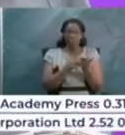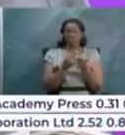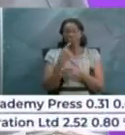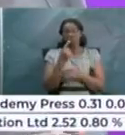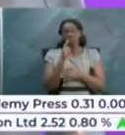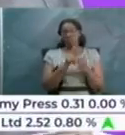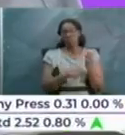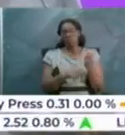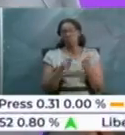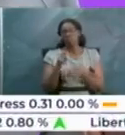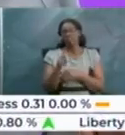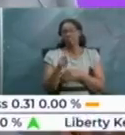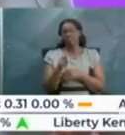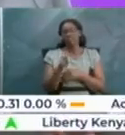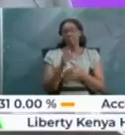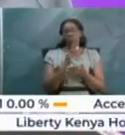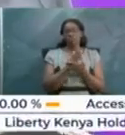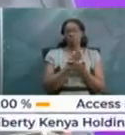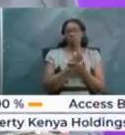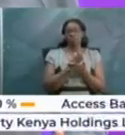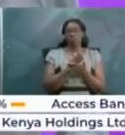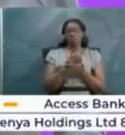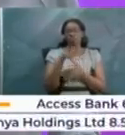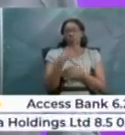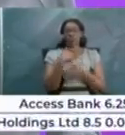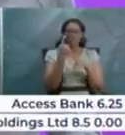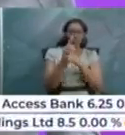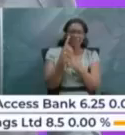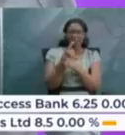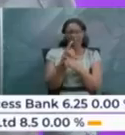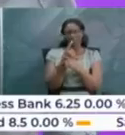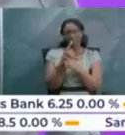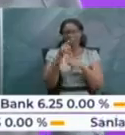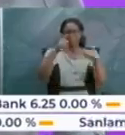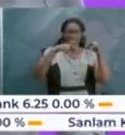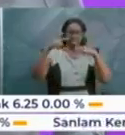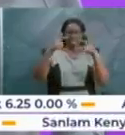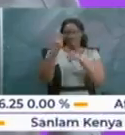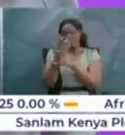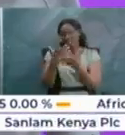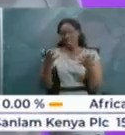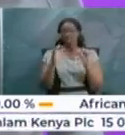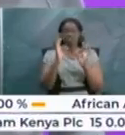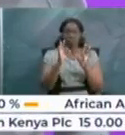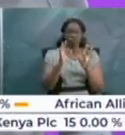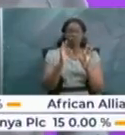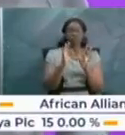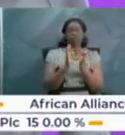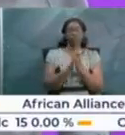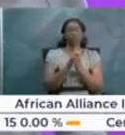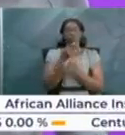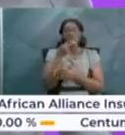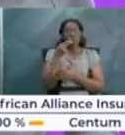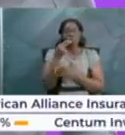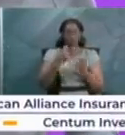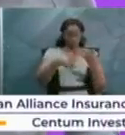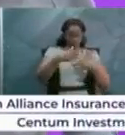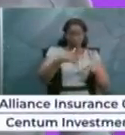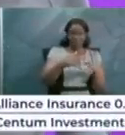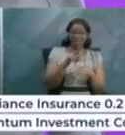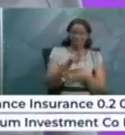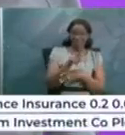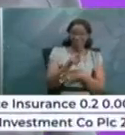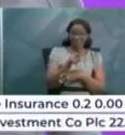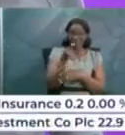this peanut butter? Apart from that, it has some different flavors which are very good. The honey peanut butter, which is the mixed